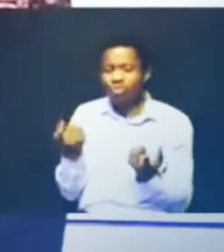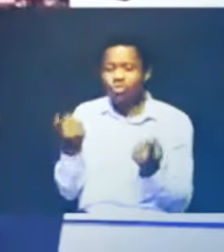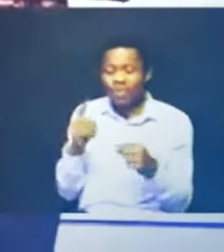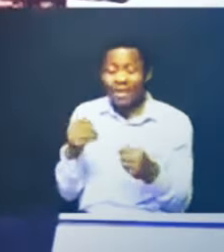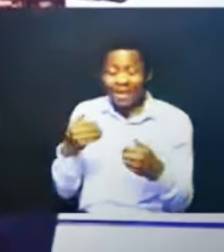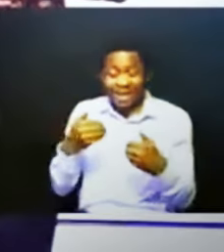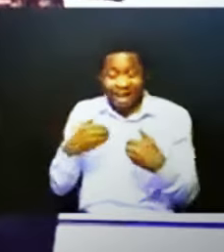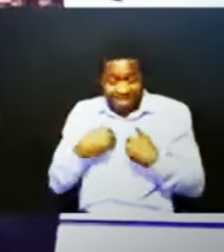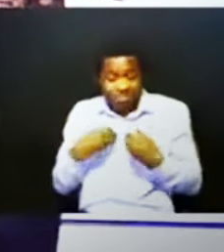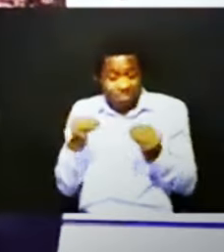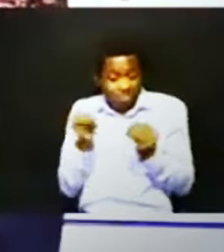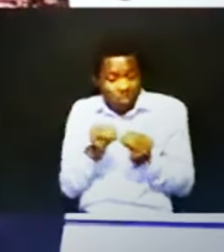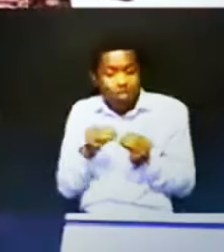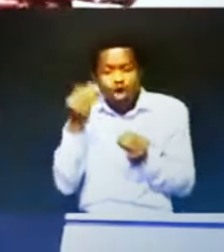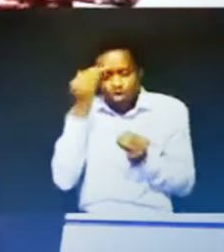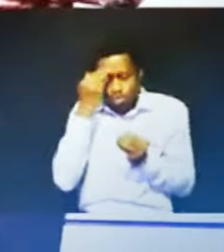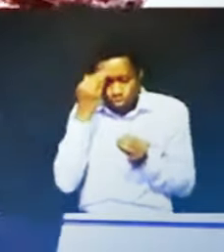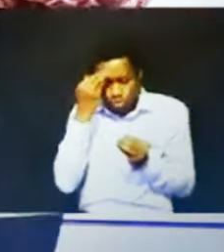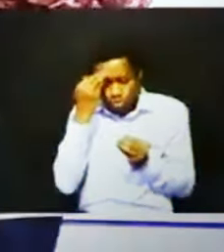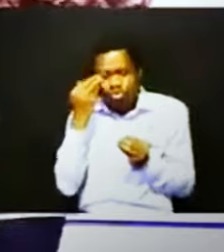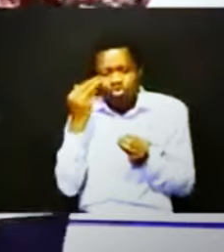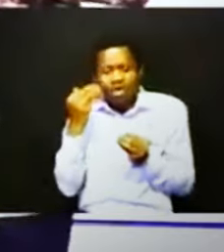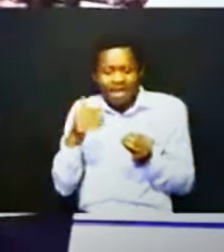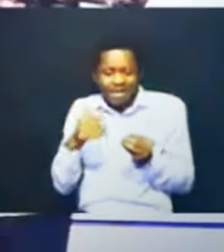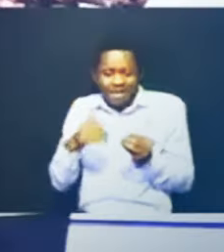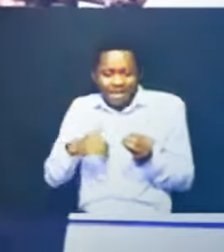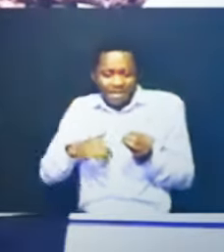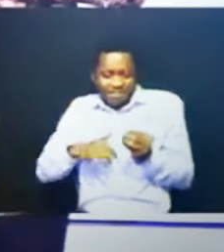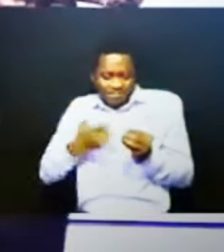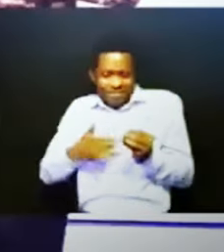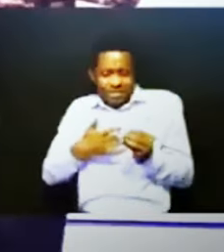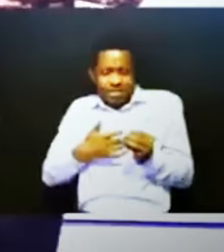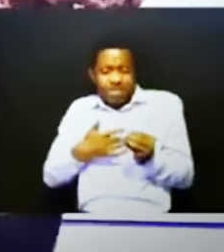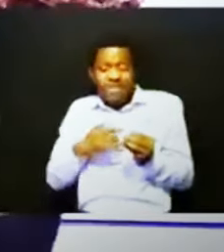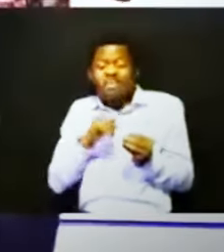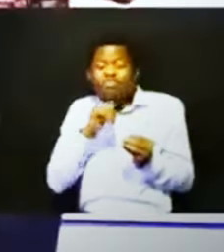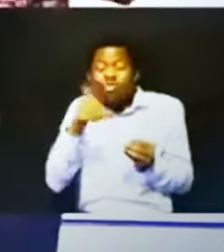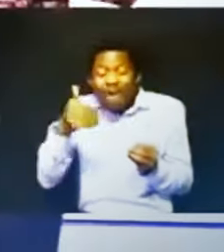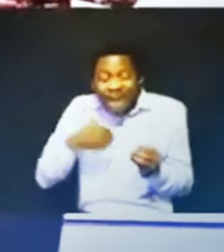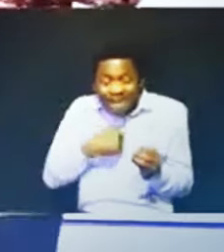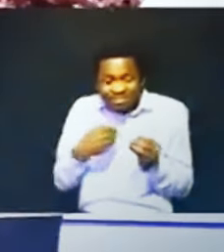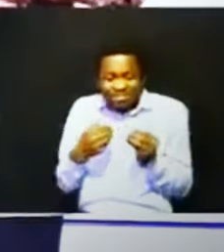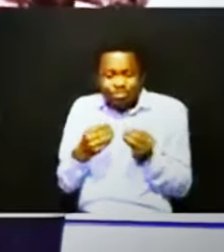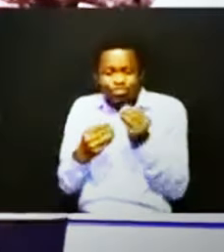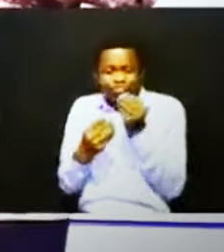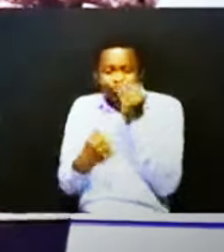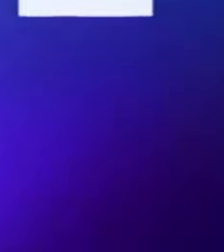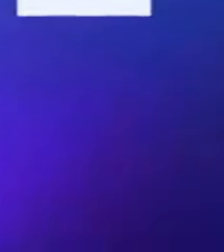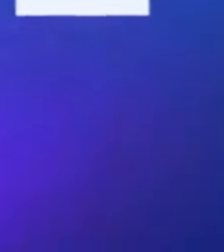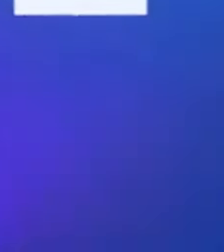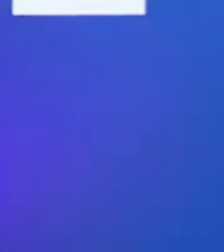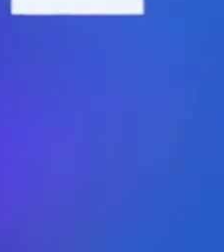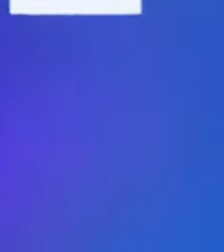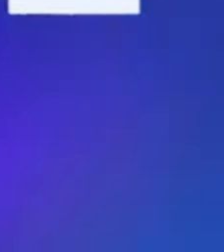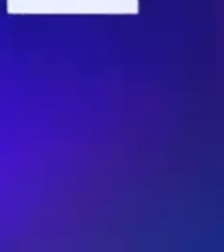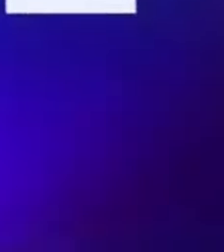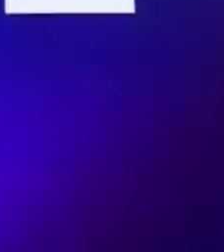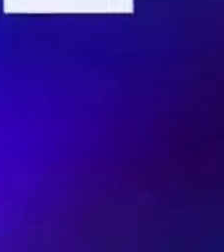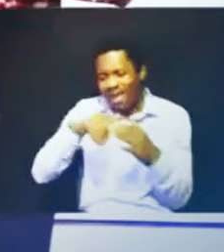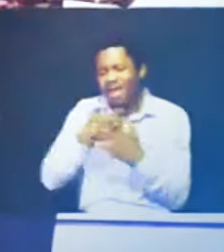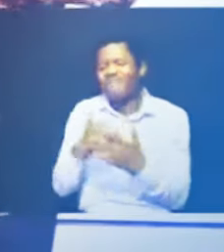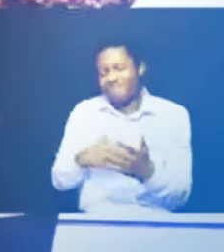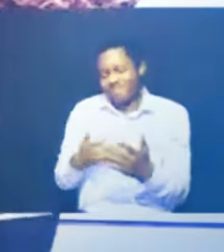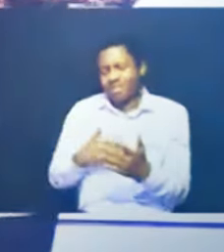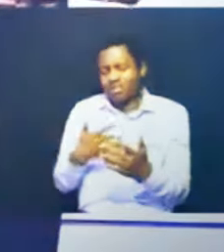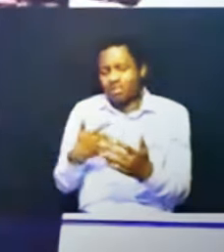enso bibiara ne enuom nyina akokwame ome ne ekom ne